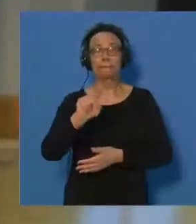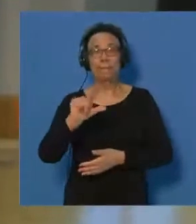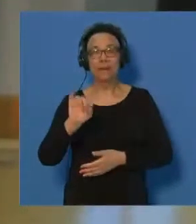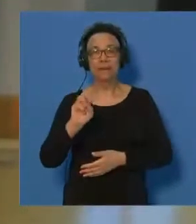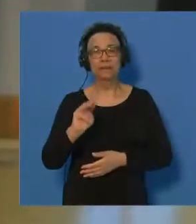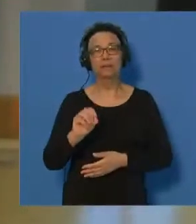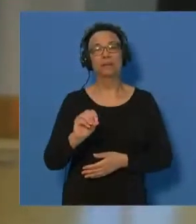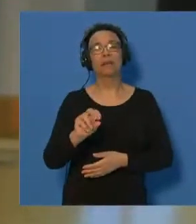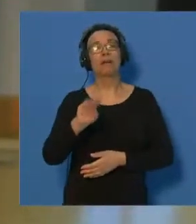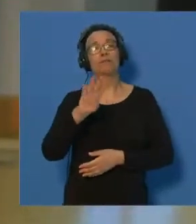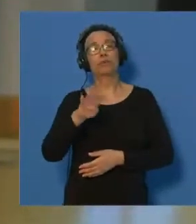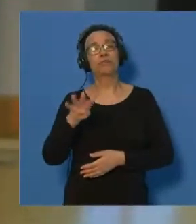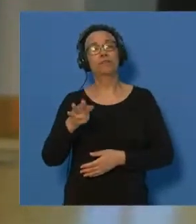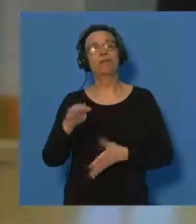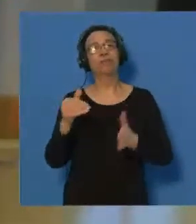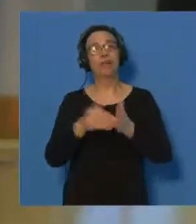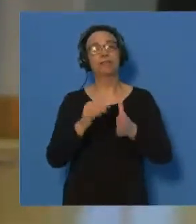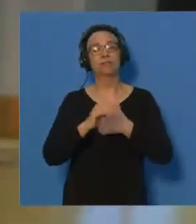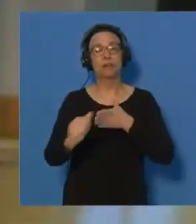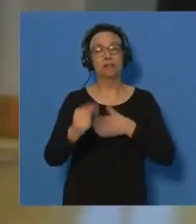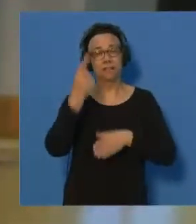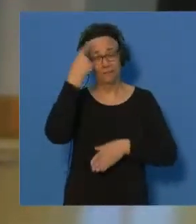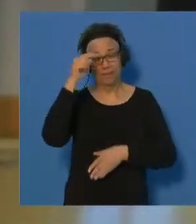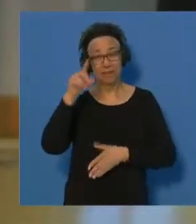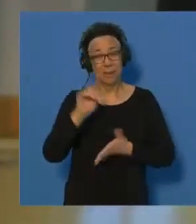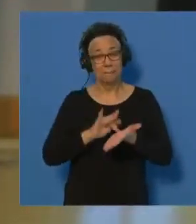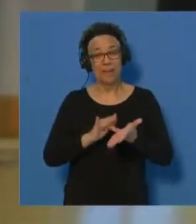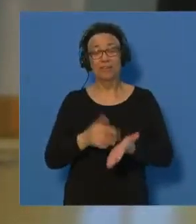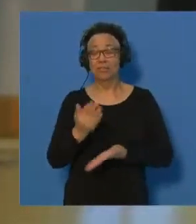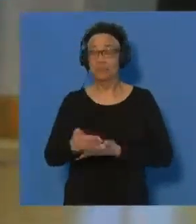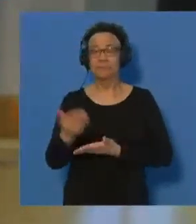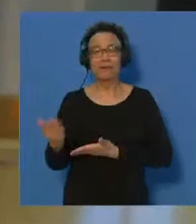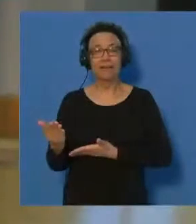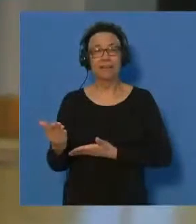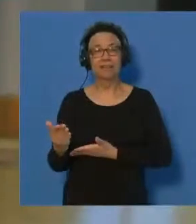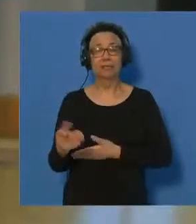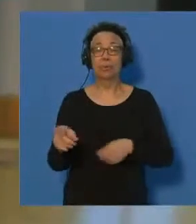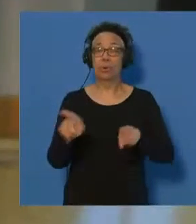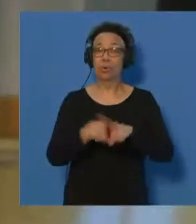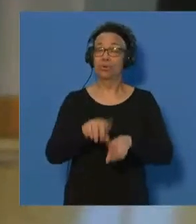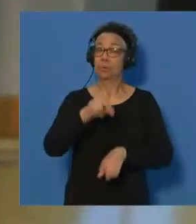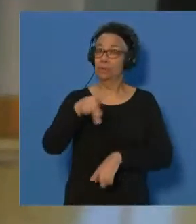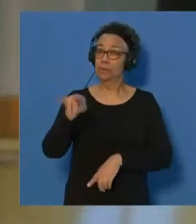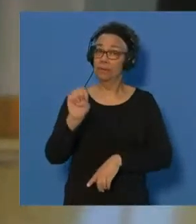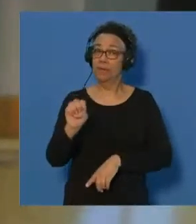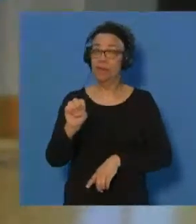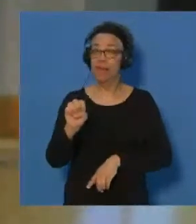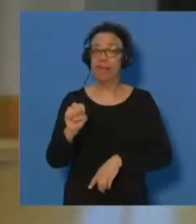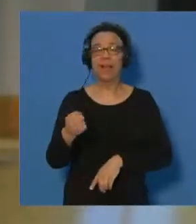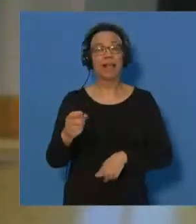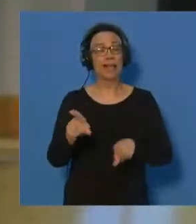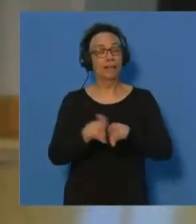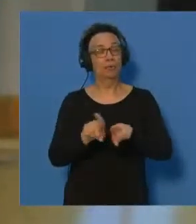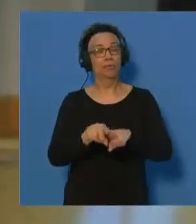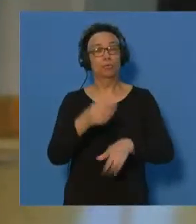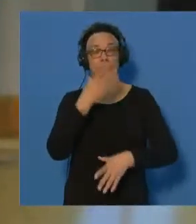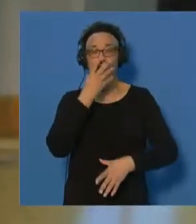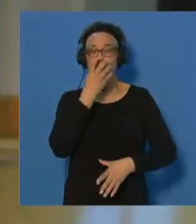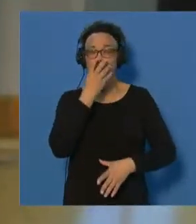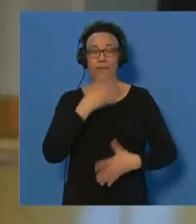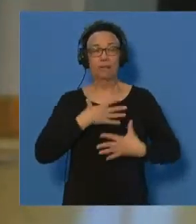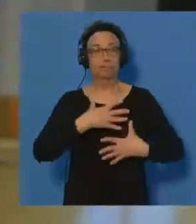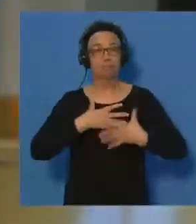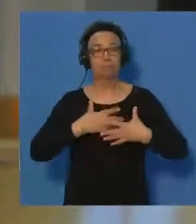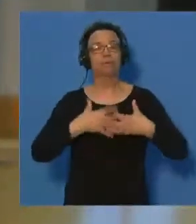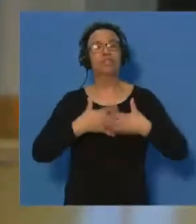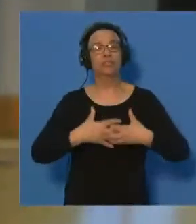$1,044,000 to date for essential medical supplies and equipment, including personal protective equipment and ventilators. I'm really